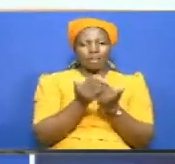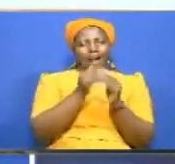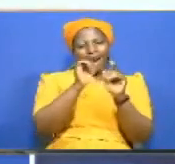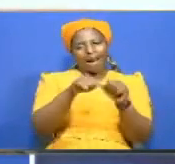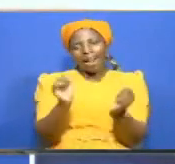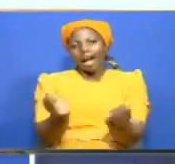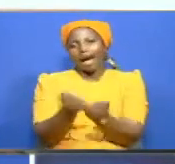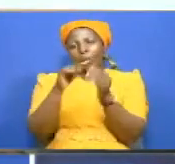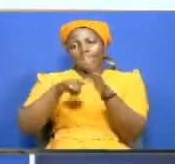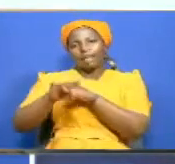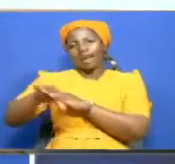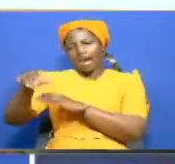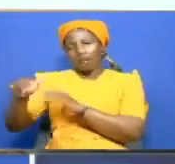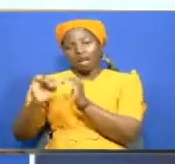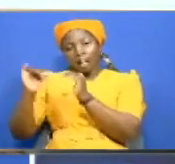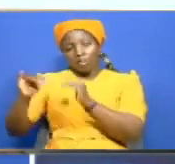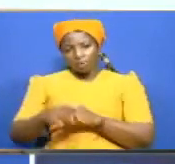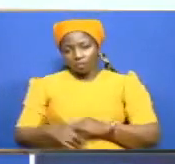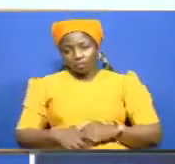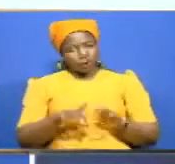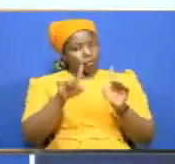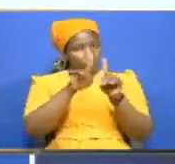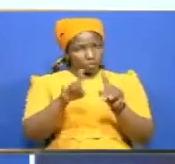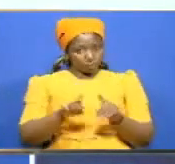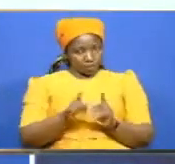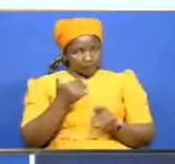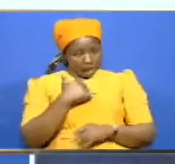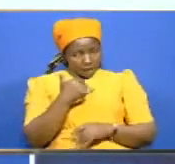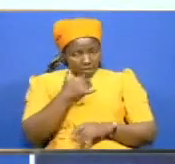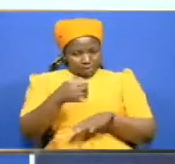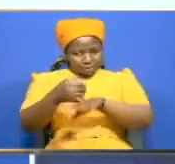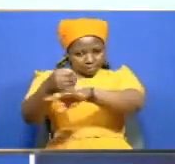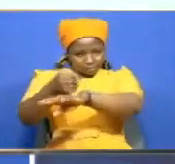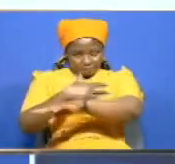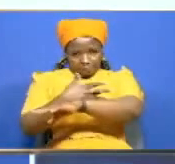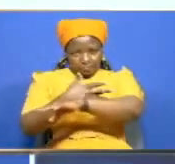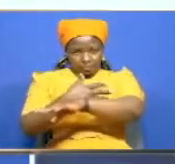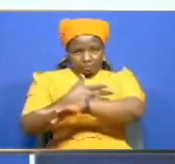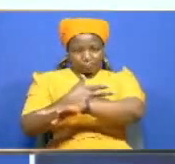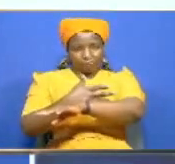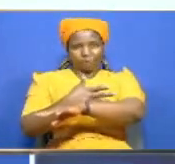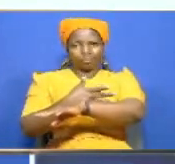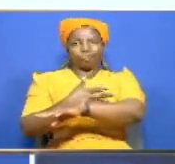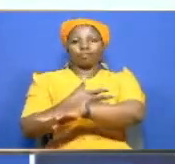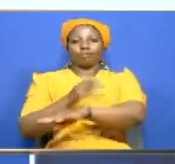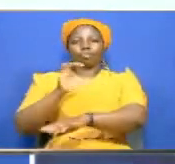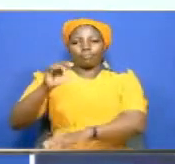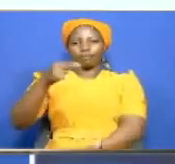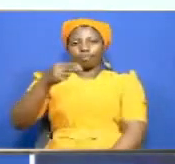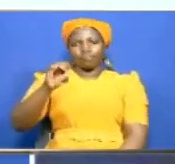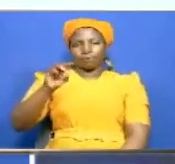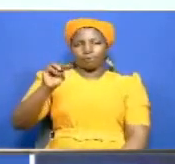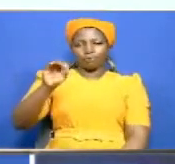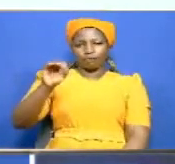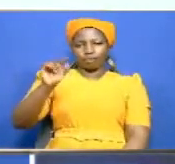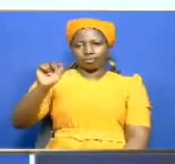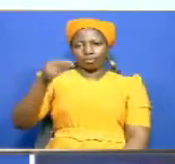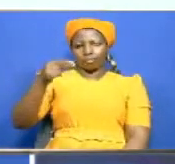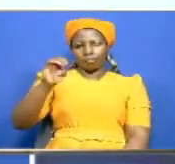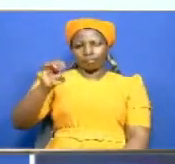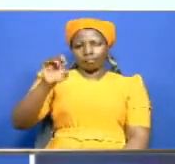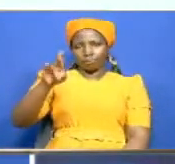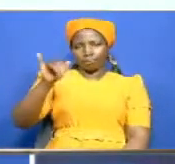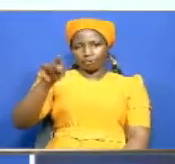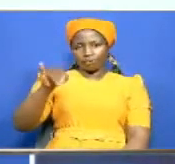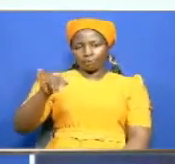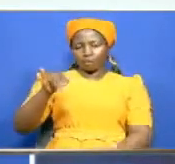counties. We also have the cancer chemotherapy centers that have been put up by